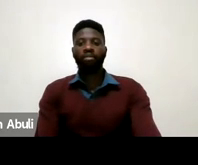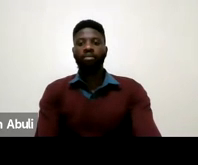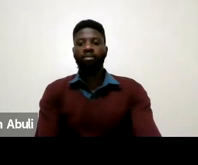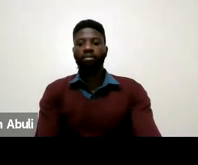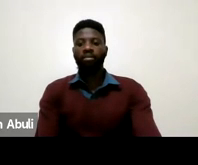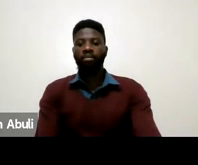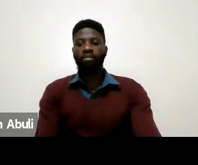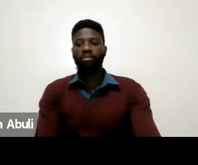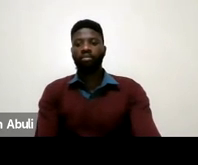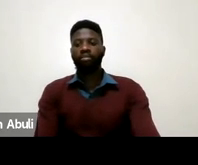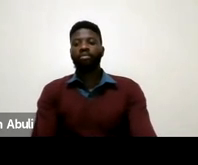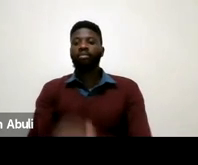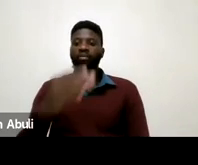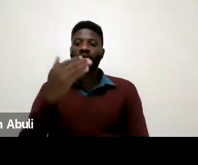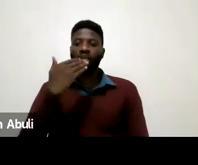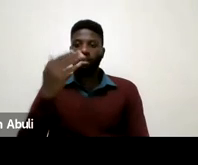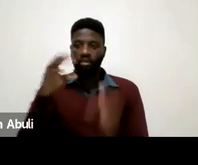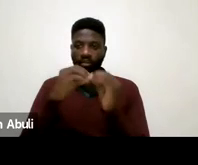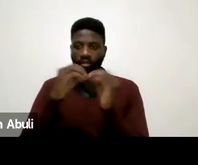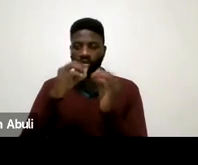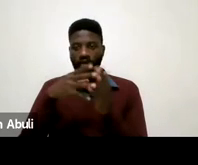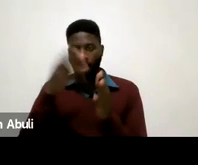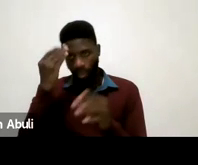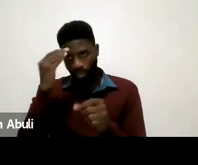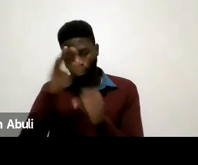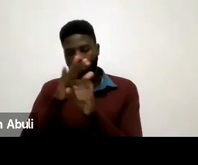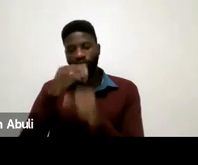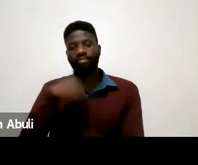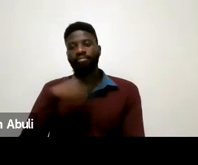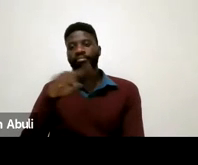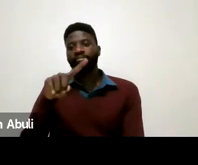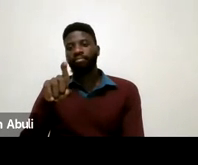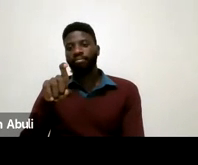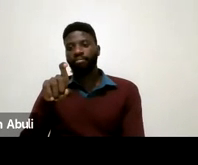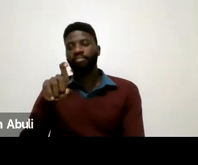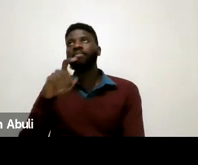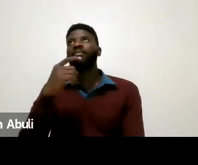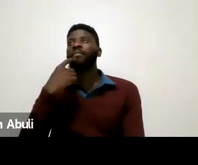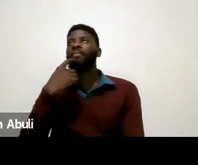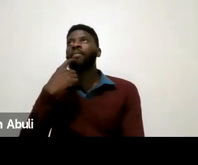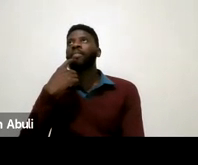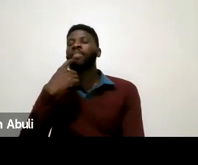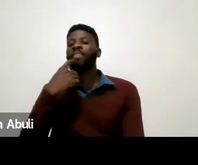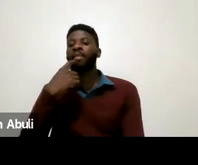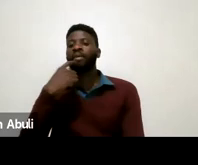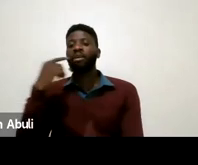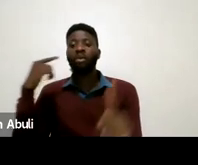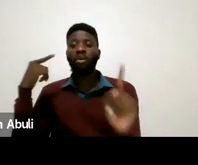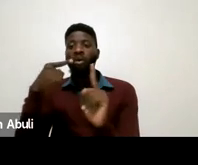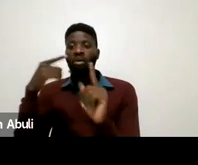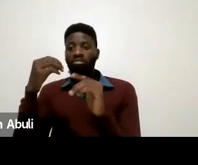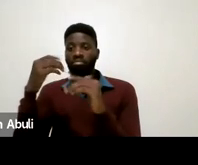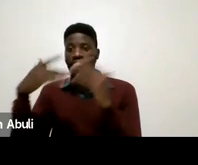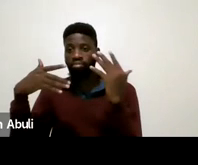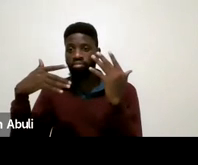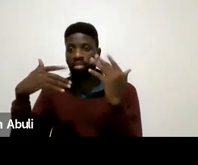bit. And I would have a question. Is there something as too many goals in a